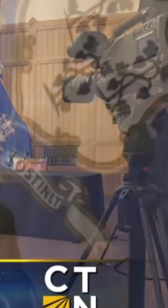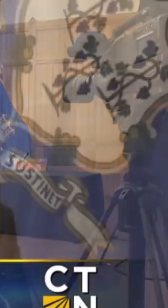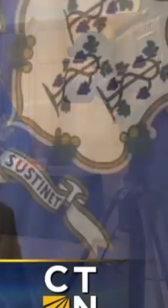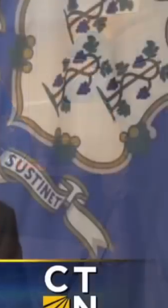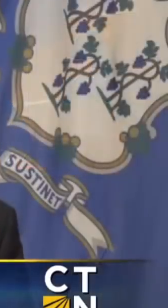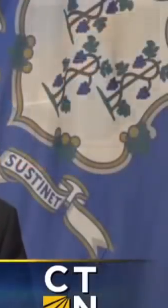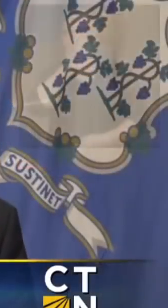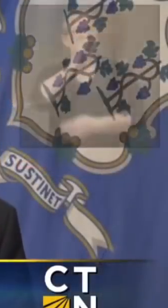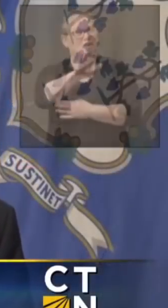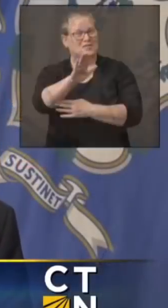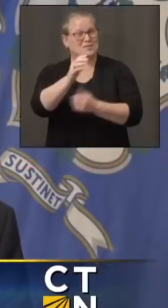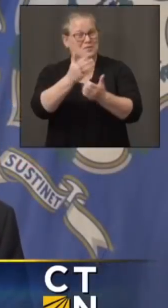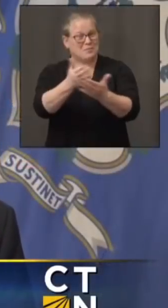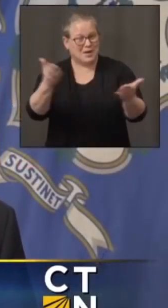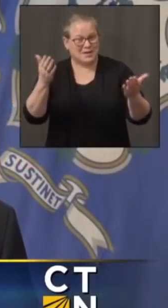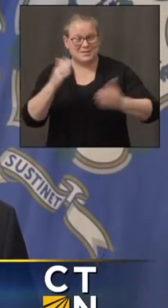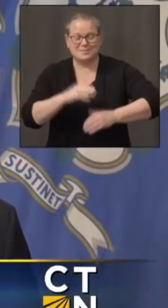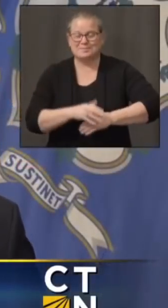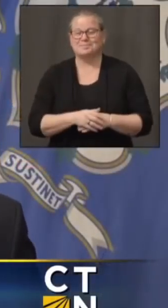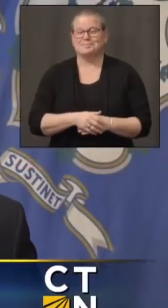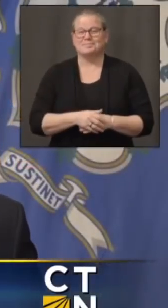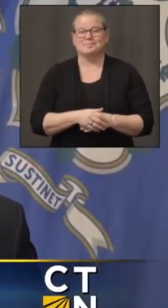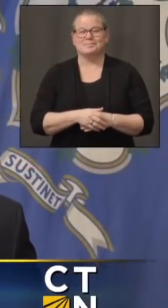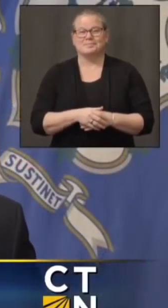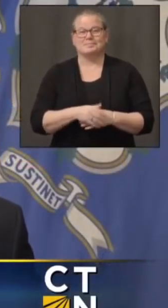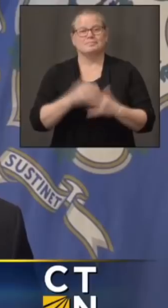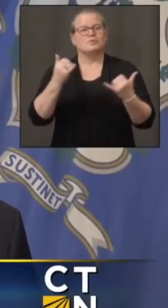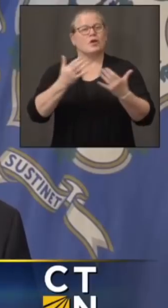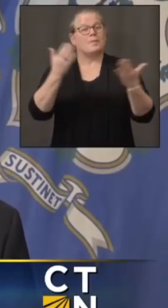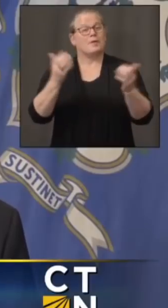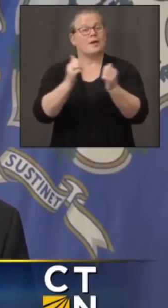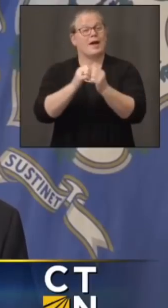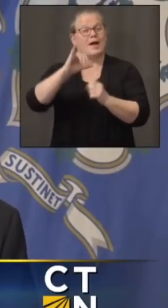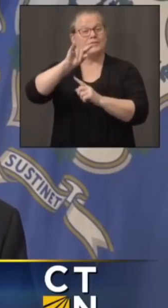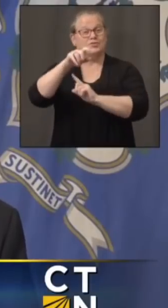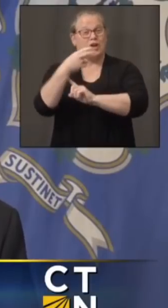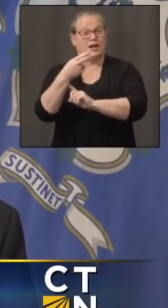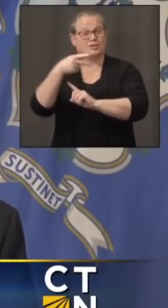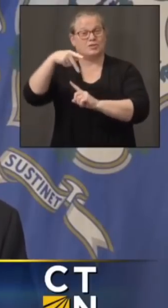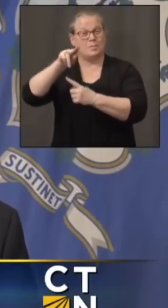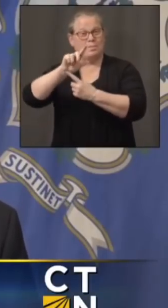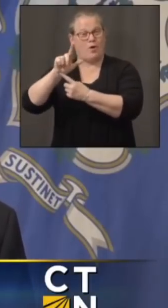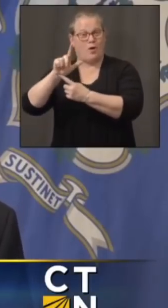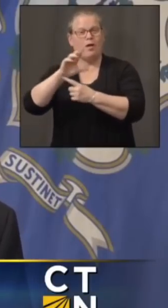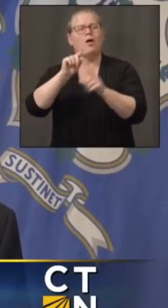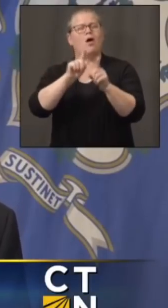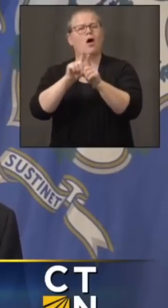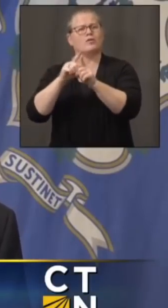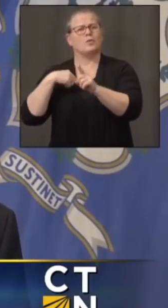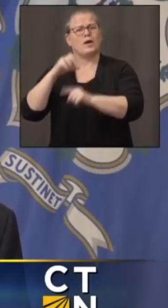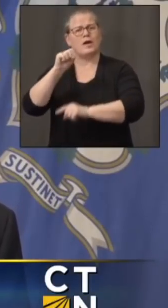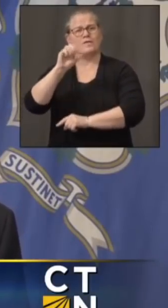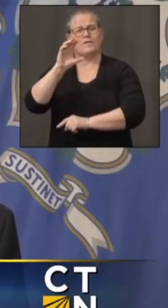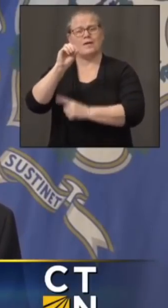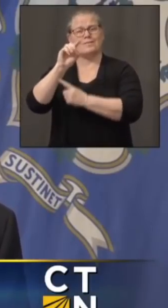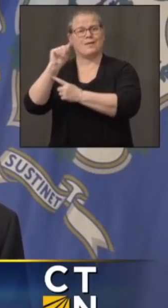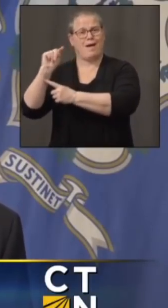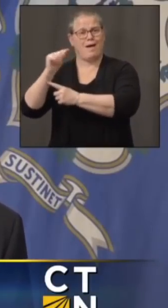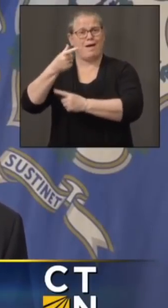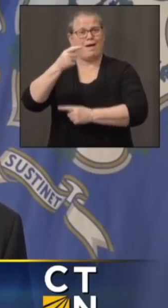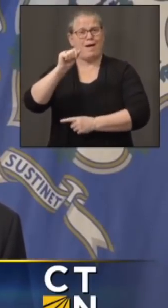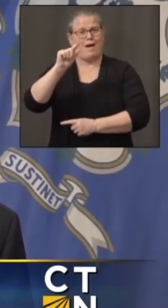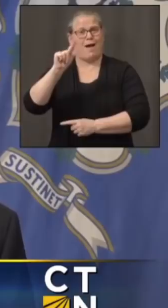Good afternoon, everybody. Here with Josh and Paul and Scott Gottlieb, our great friend, our